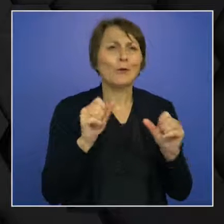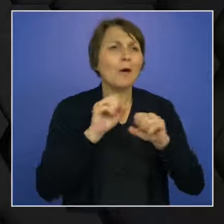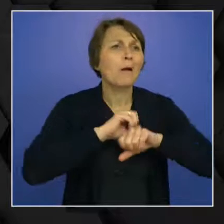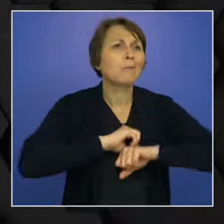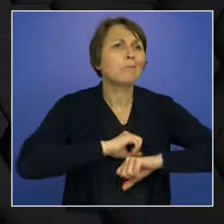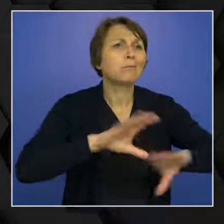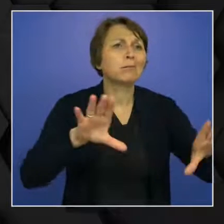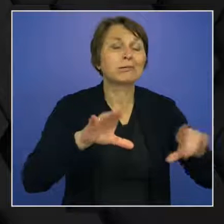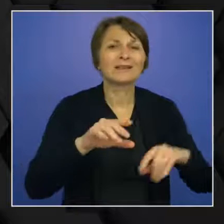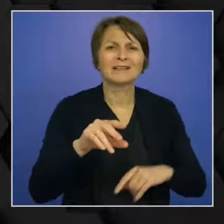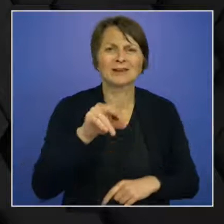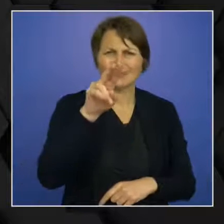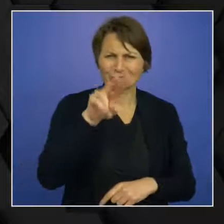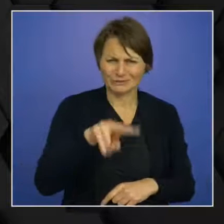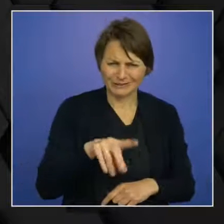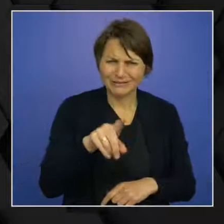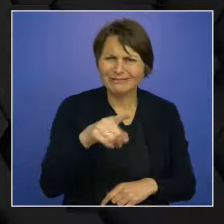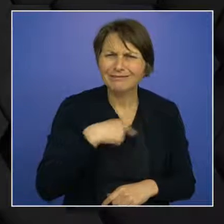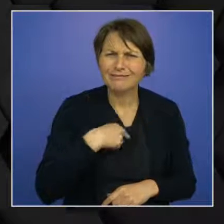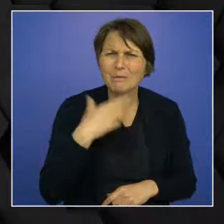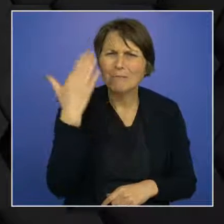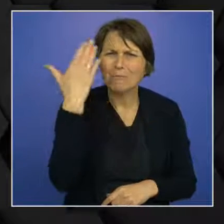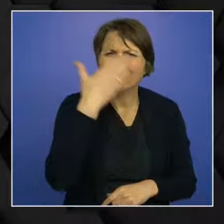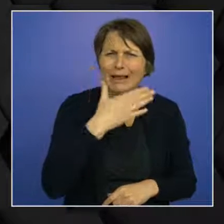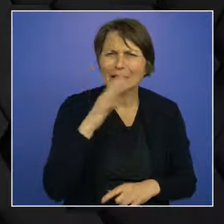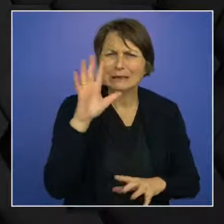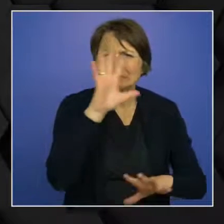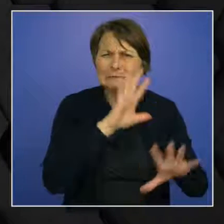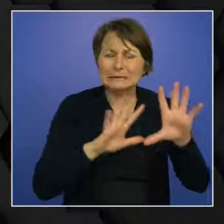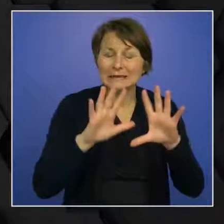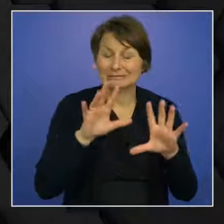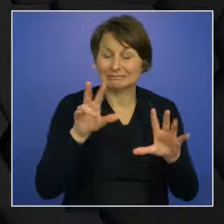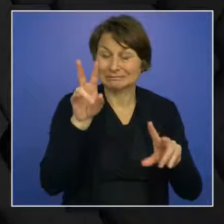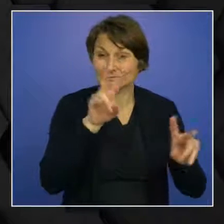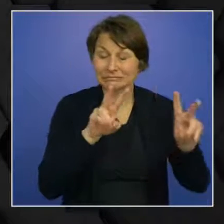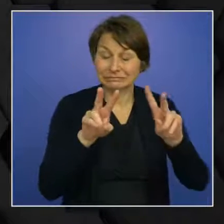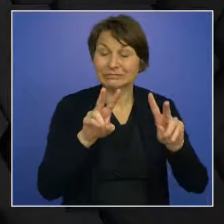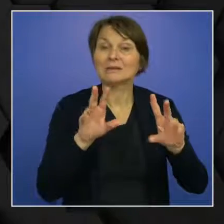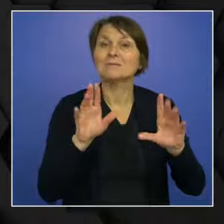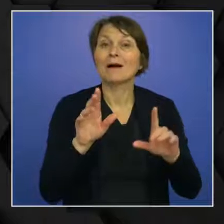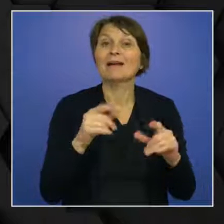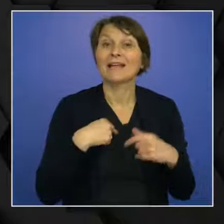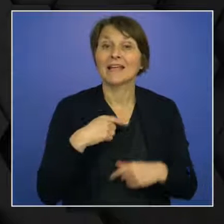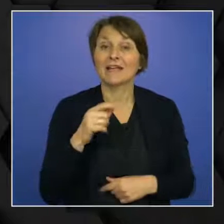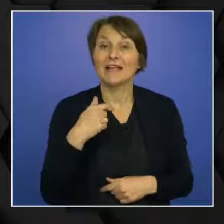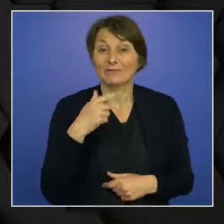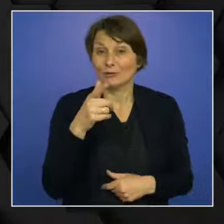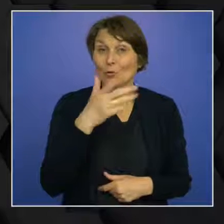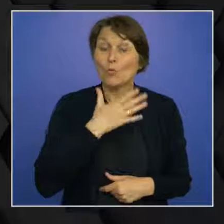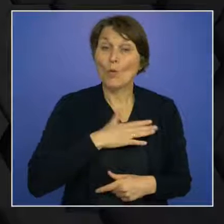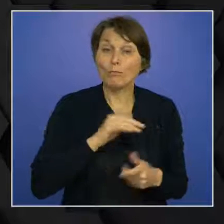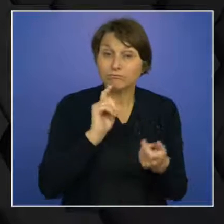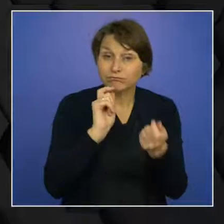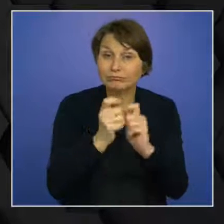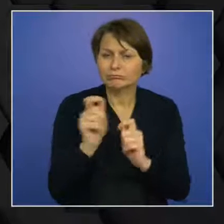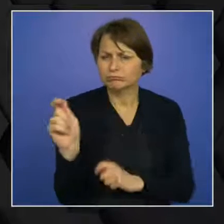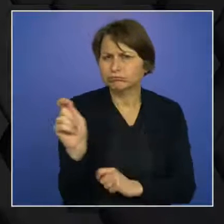for someone. Yes. While with a little bit on the slider, you can avoid it. Right? Pick another color.